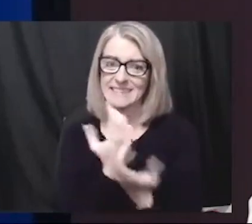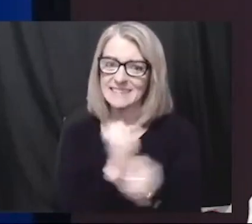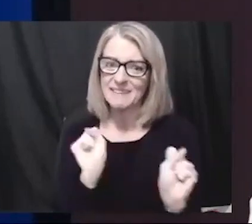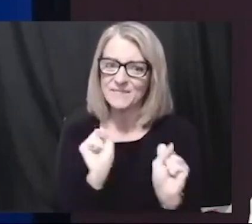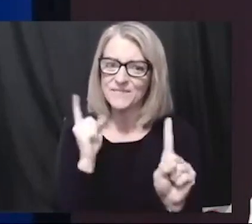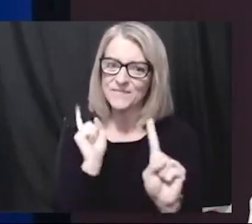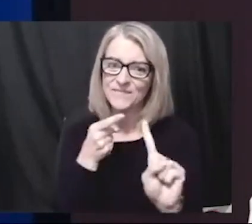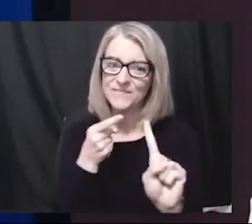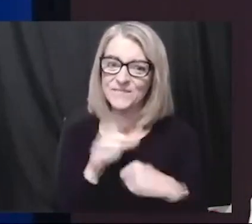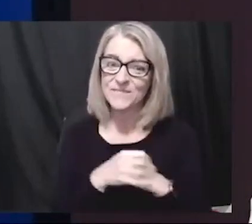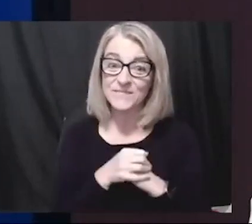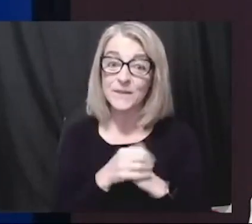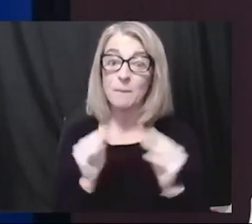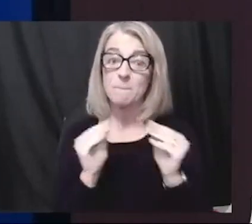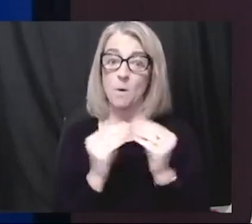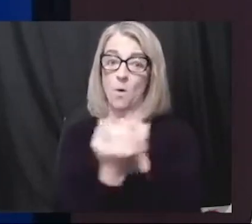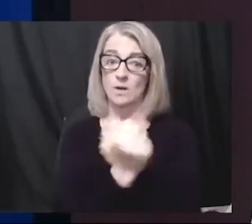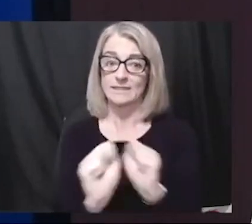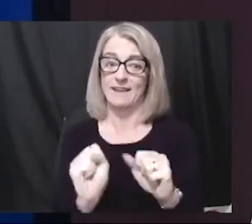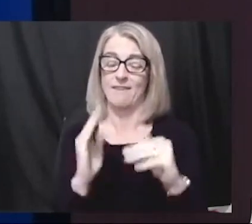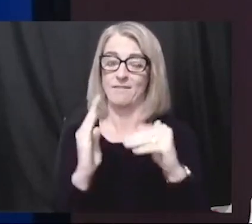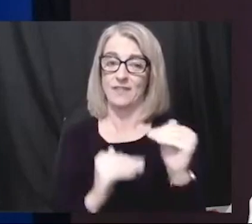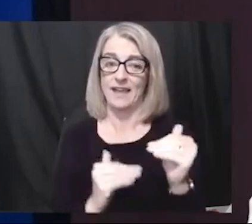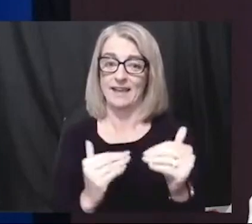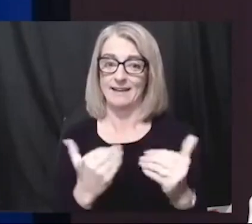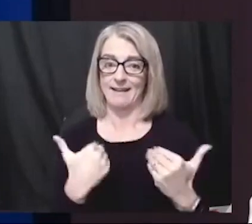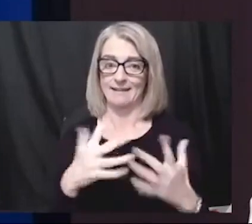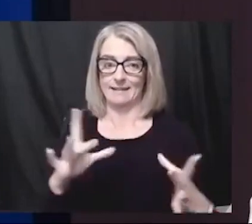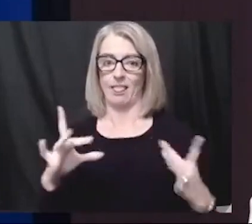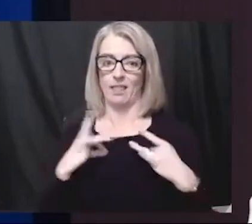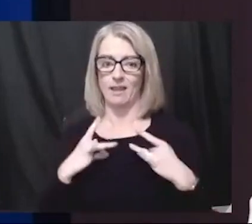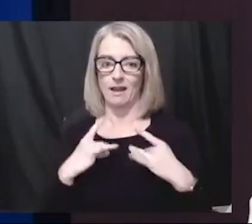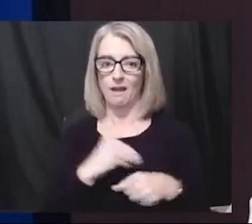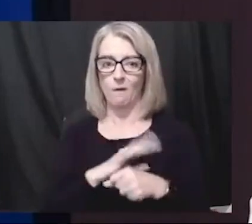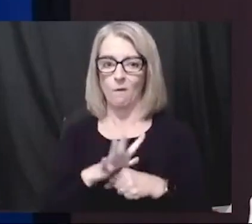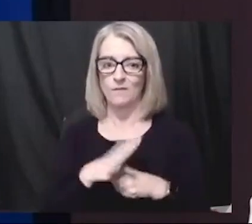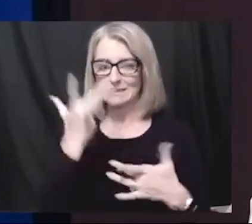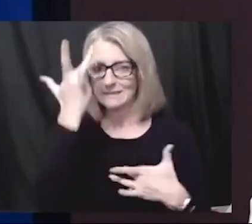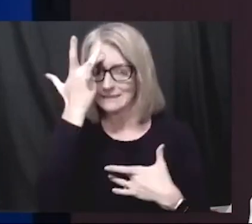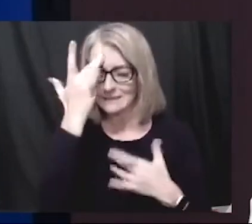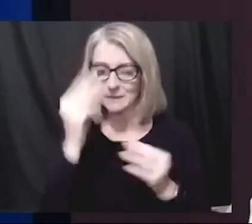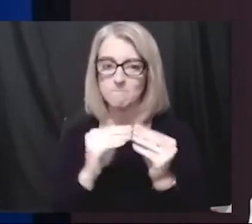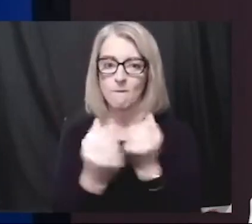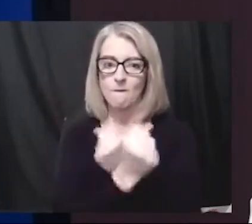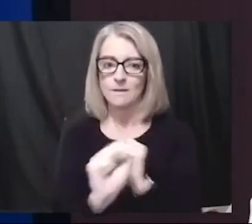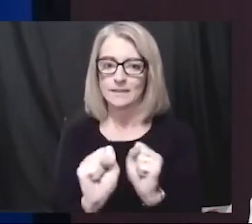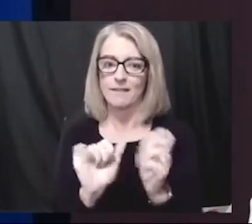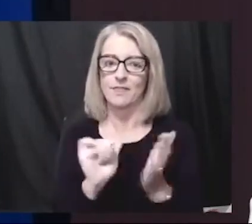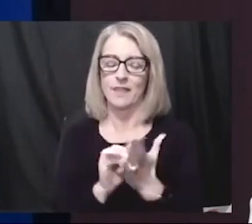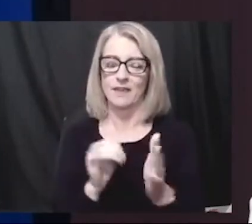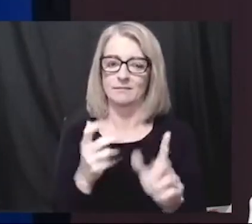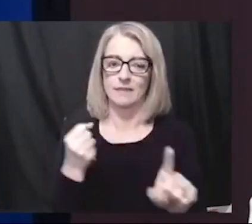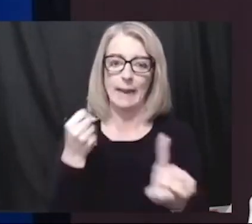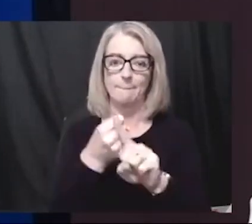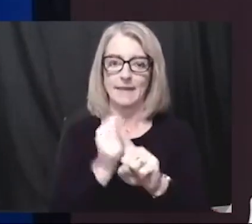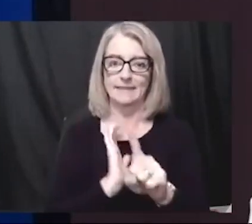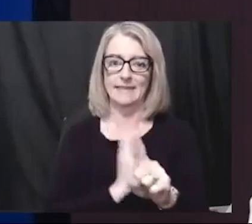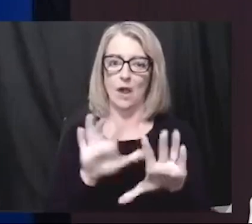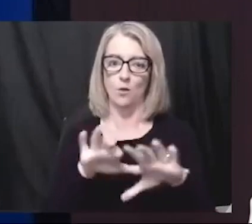it's much safer than having COVID-19. It's much safer than subjecting our society to an ongoing risk. So at